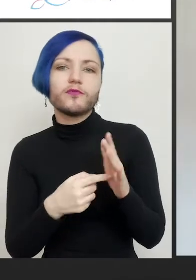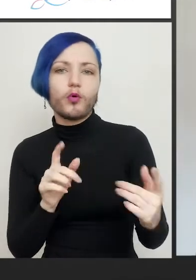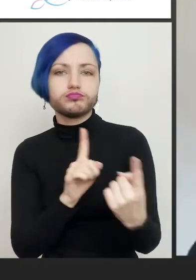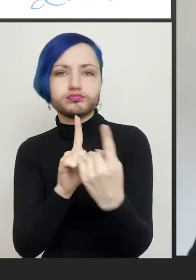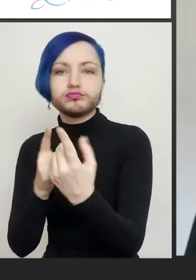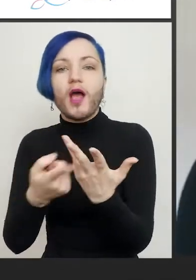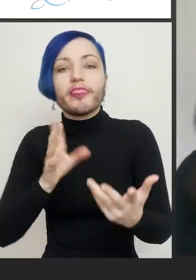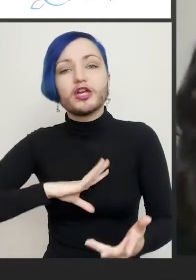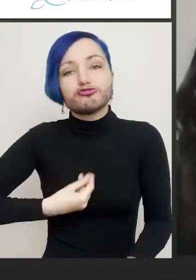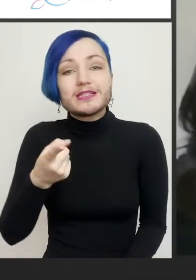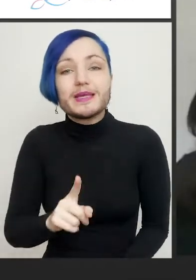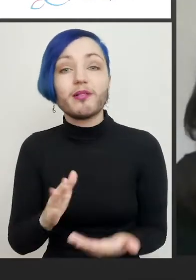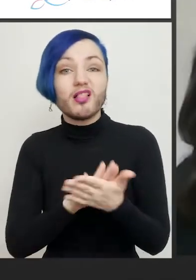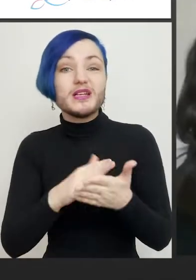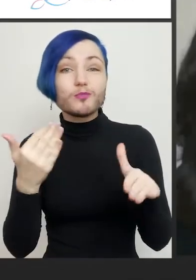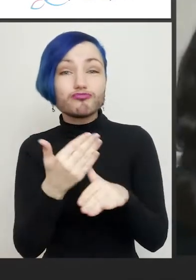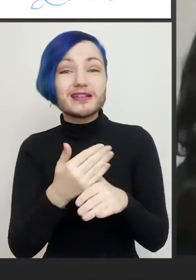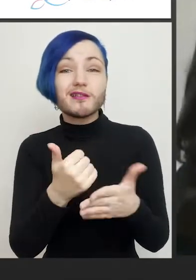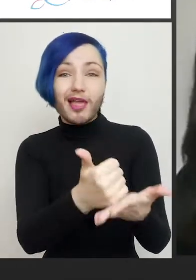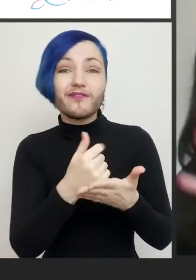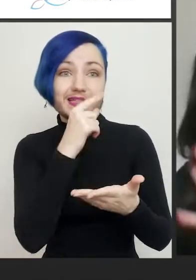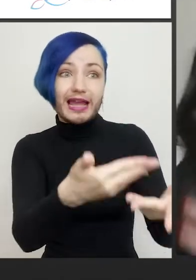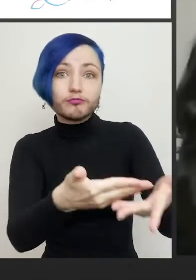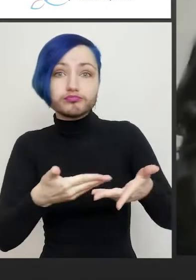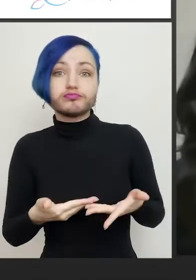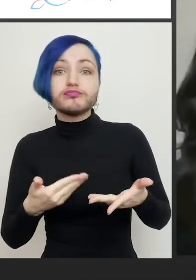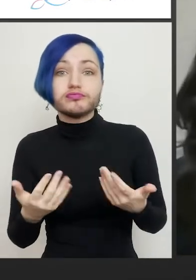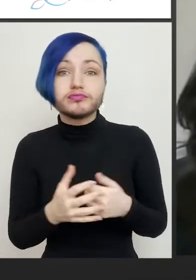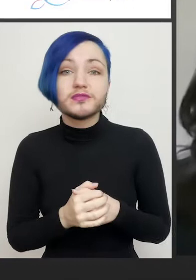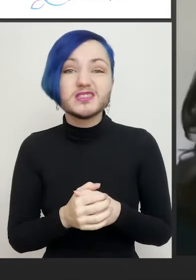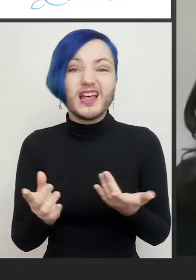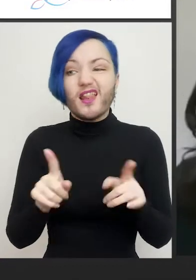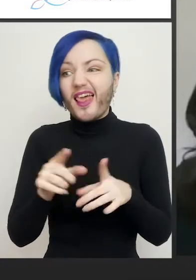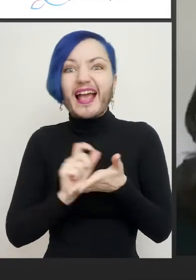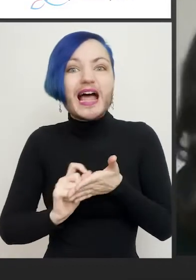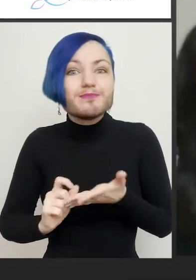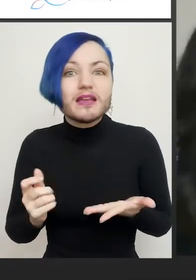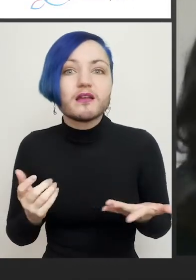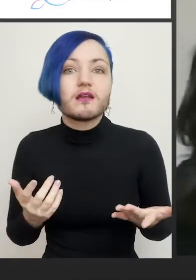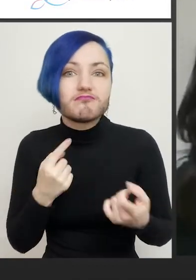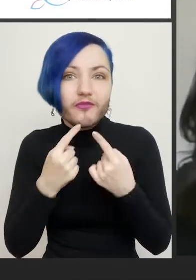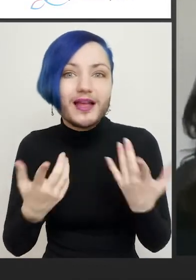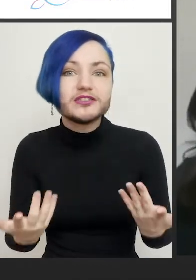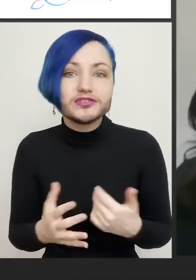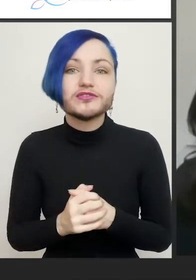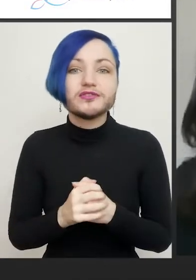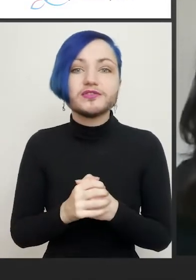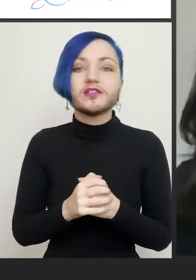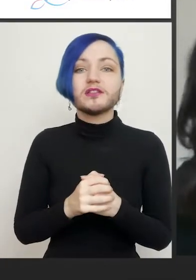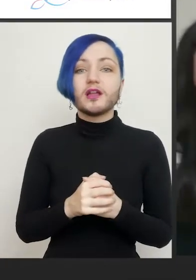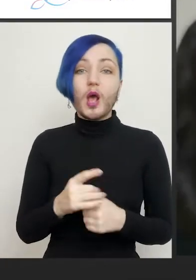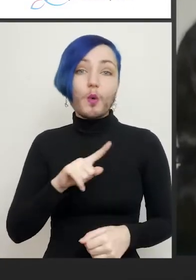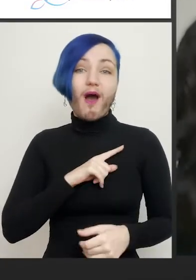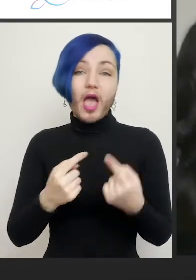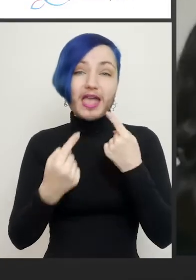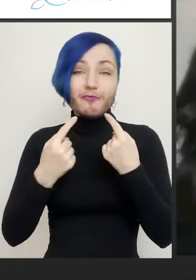and tricks about how to get what you need to get from the, you know, the administrative side of life. Yeah. As well, because the